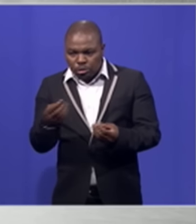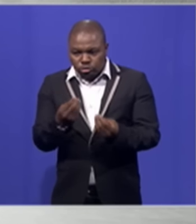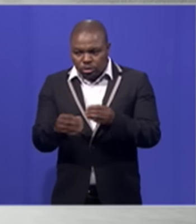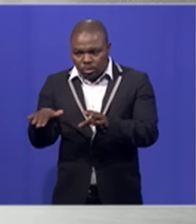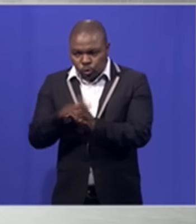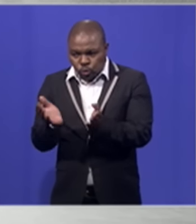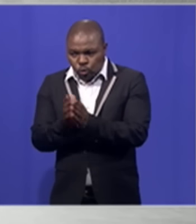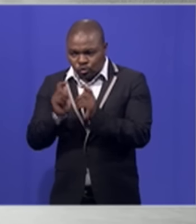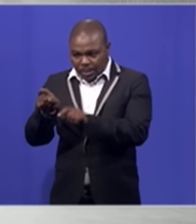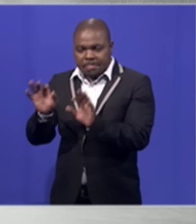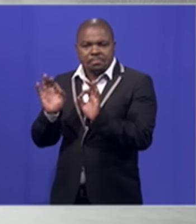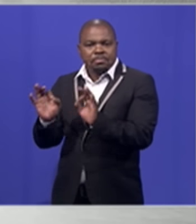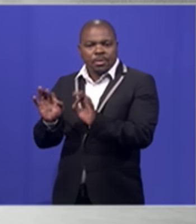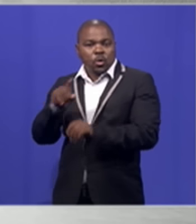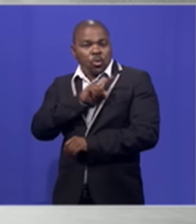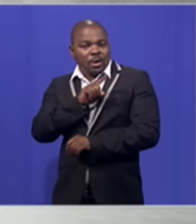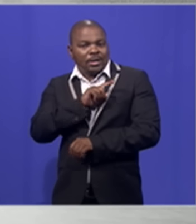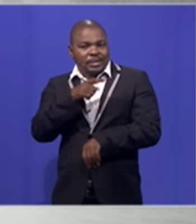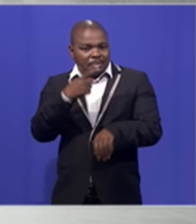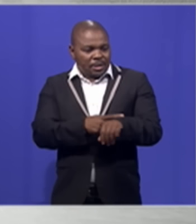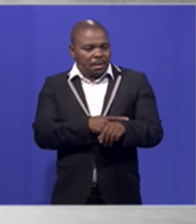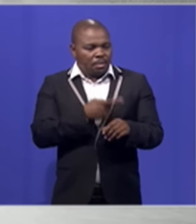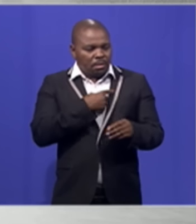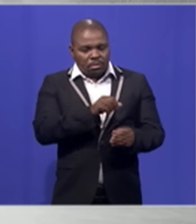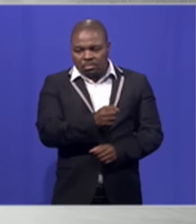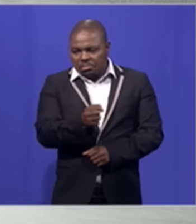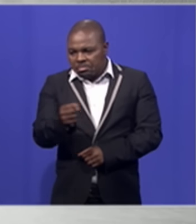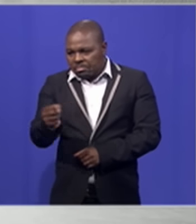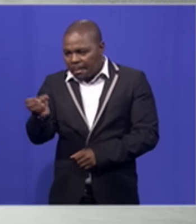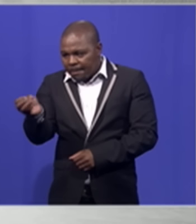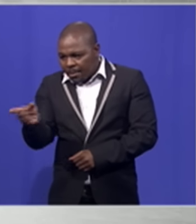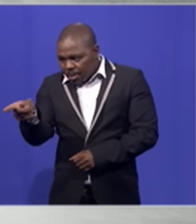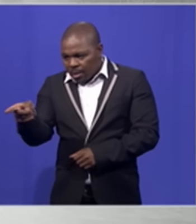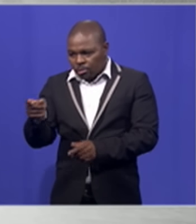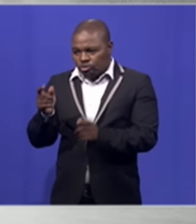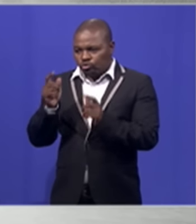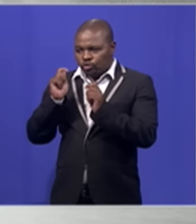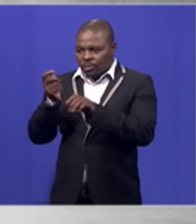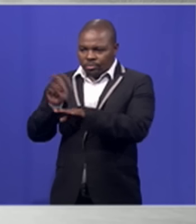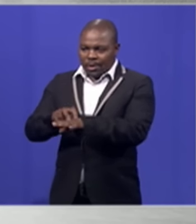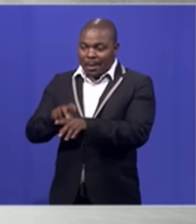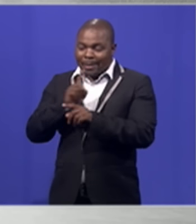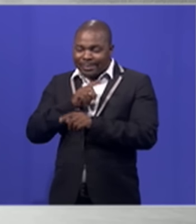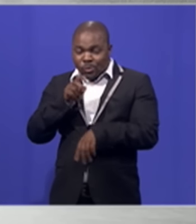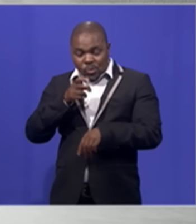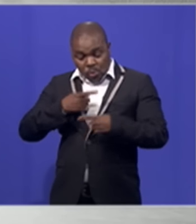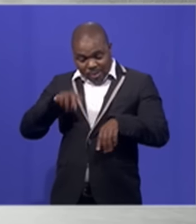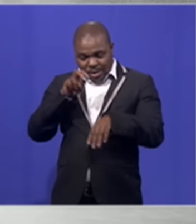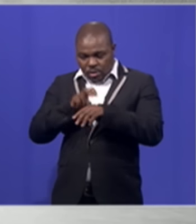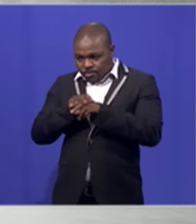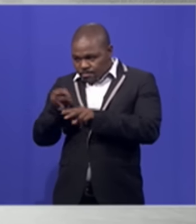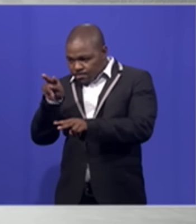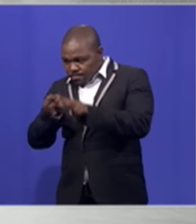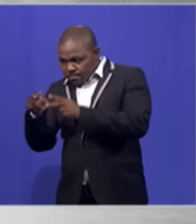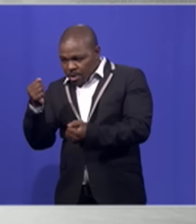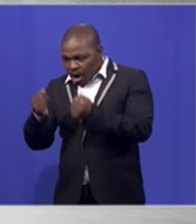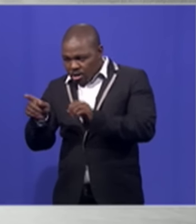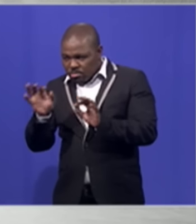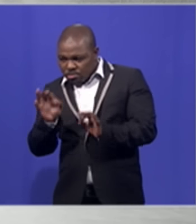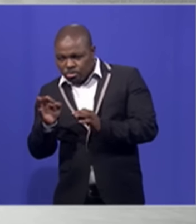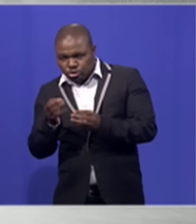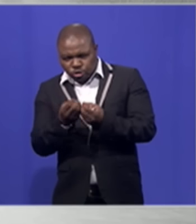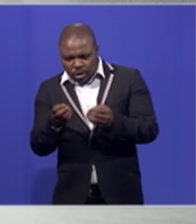tselana a ke re nako e ntši ba iša le ke rena ko dipalangweng re tshwanetse re fitlhe re se lekole re be re le bone gore ka nnete bana ba rena re a kgotsofala ka